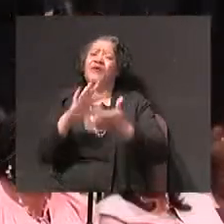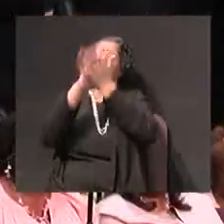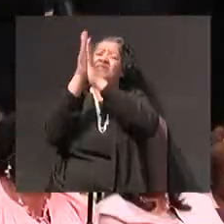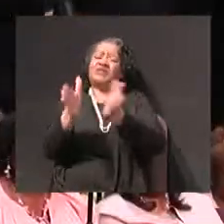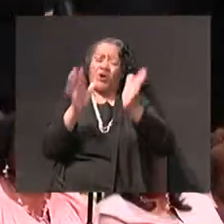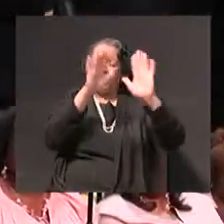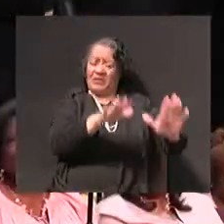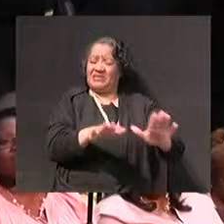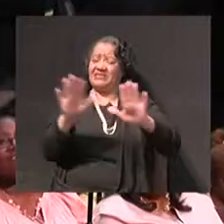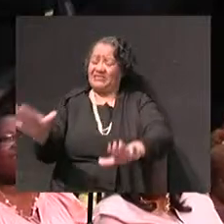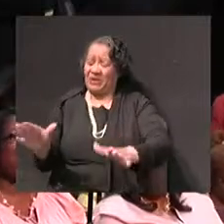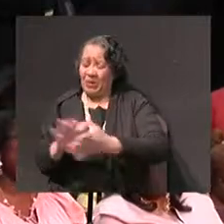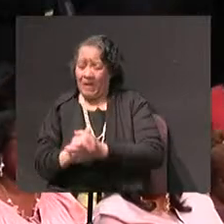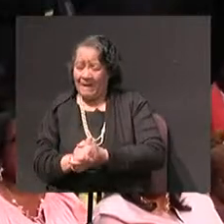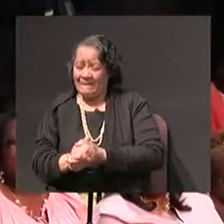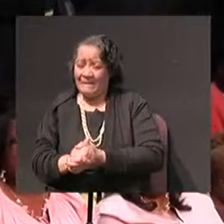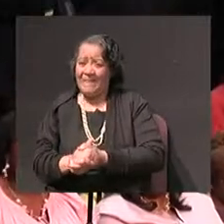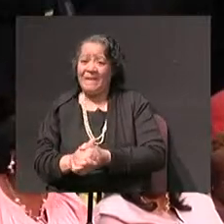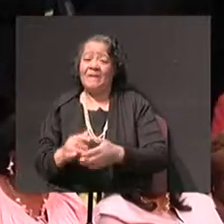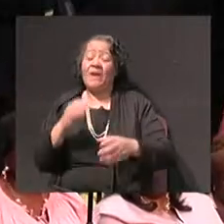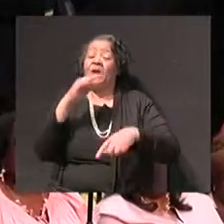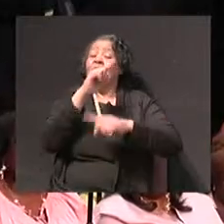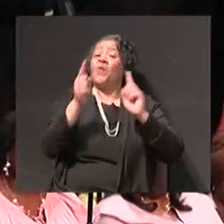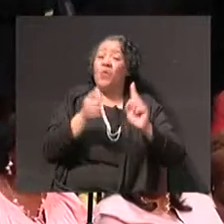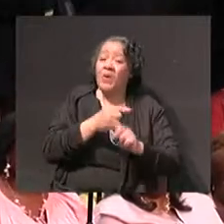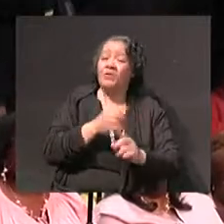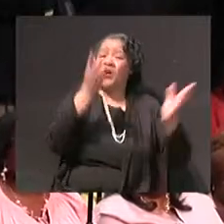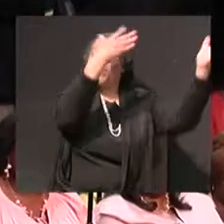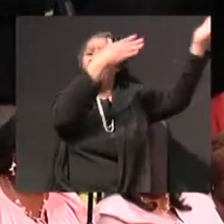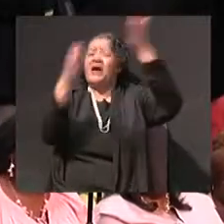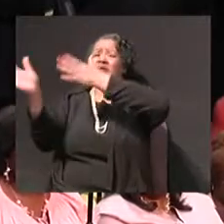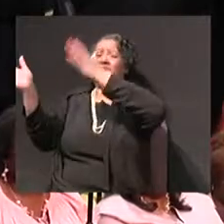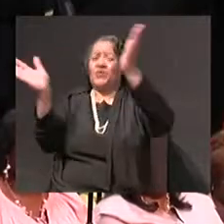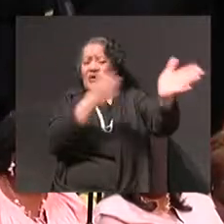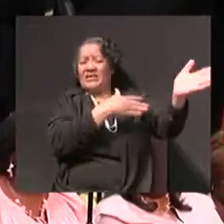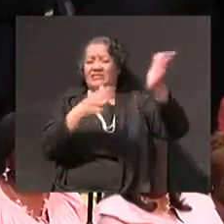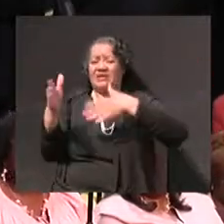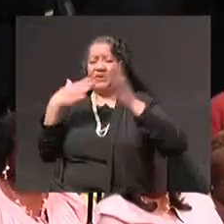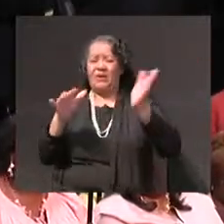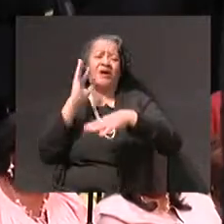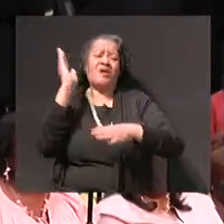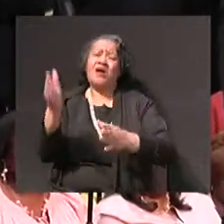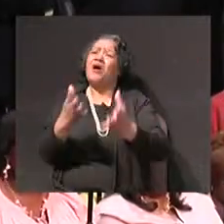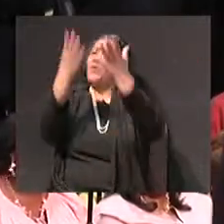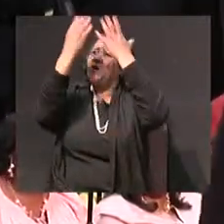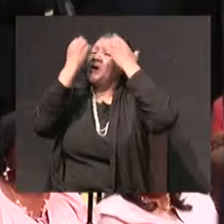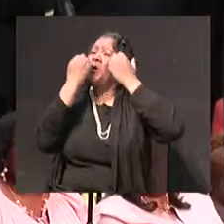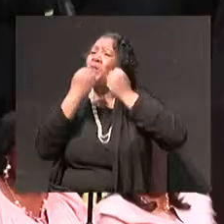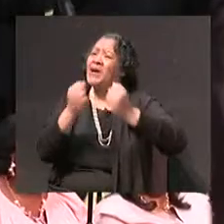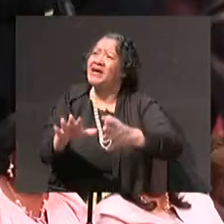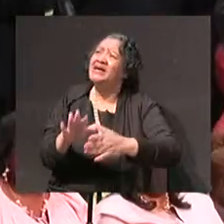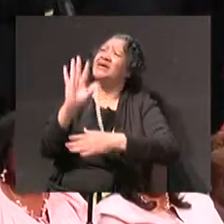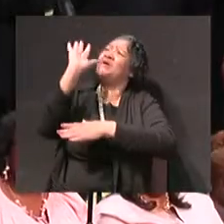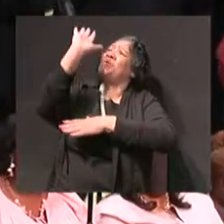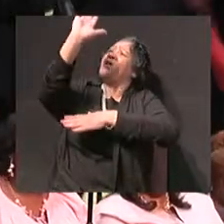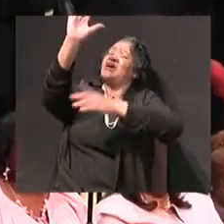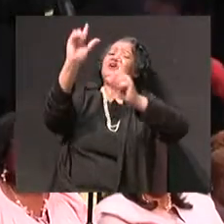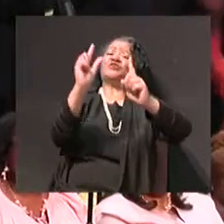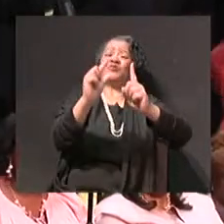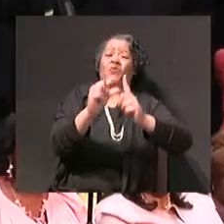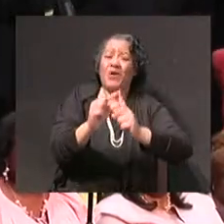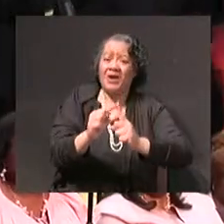be still. And the winds and the waves will obey his